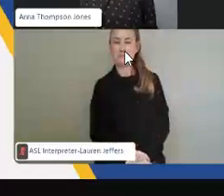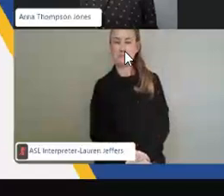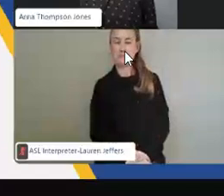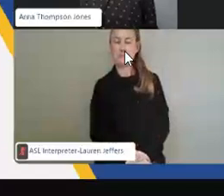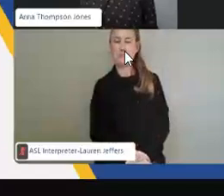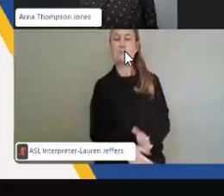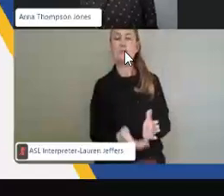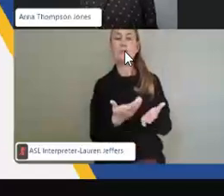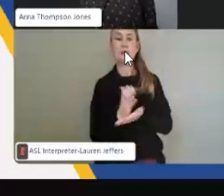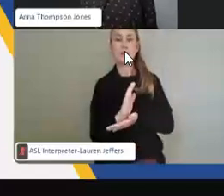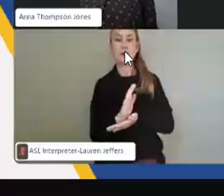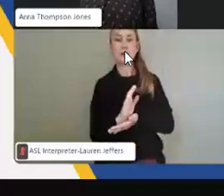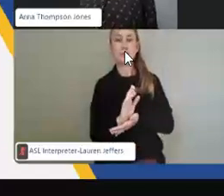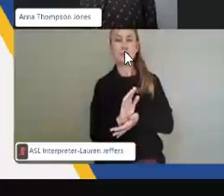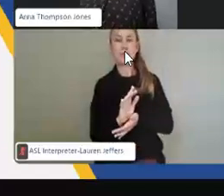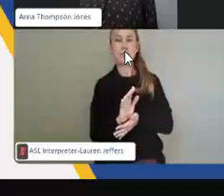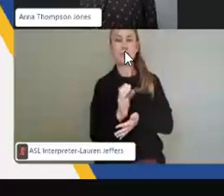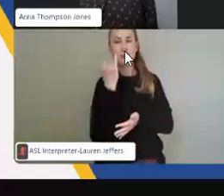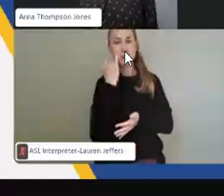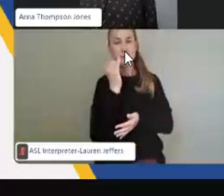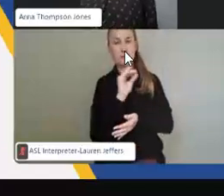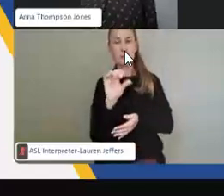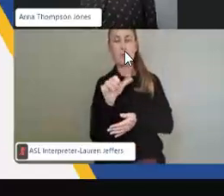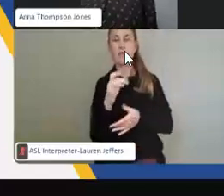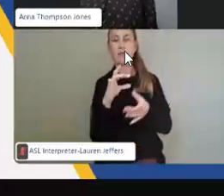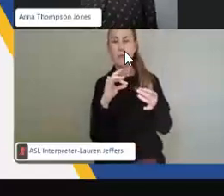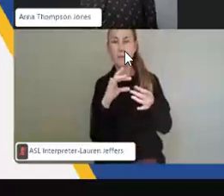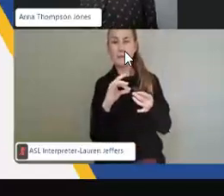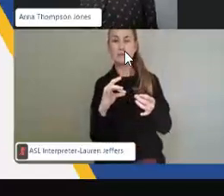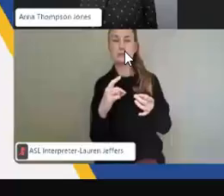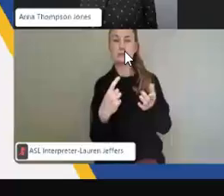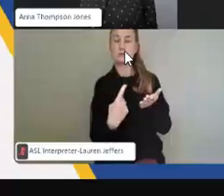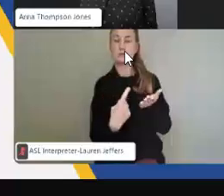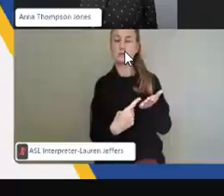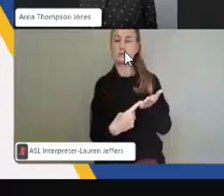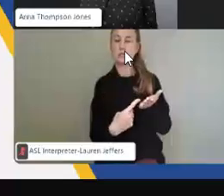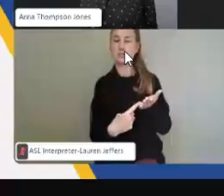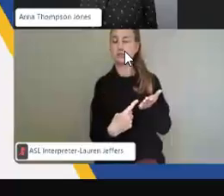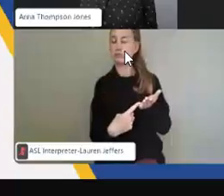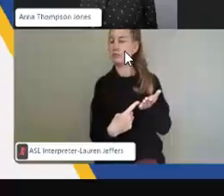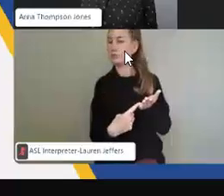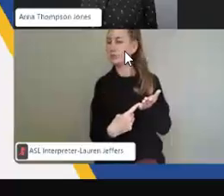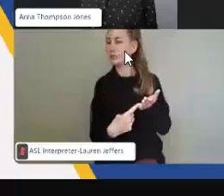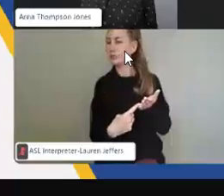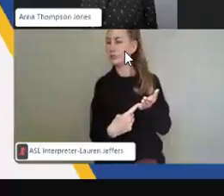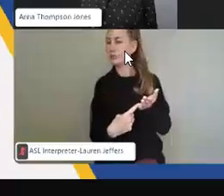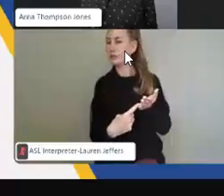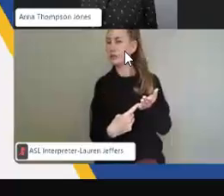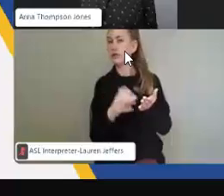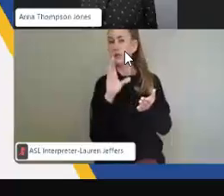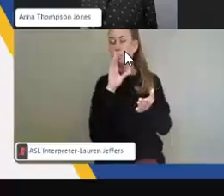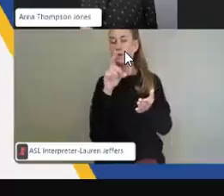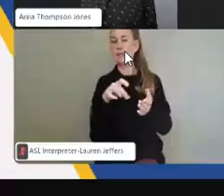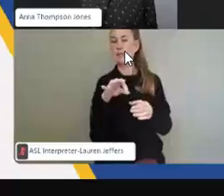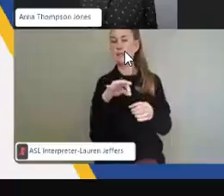All right, if we do not have any other comments or discussions, then we will need to have a vote. I